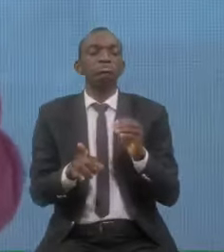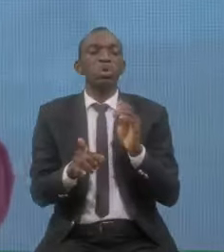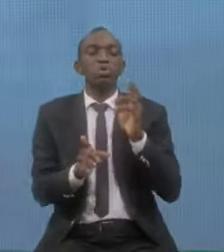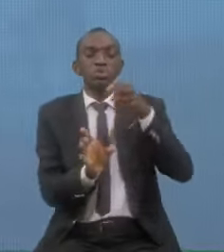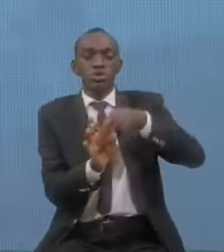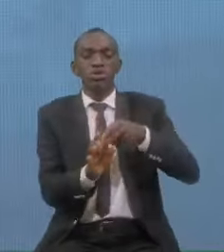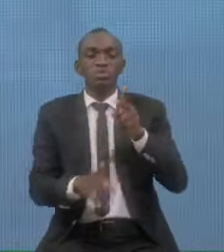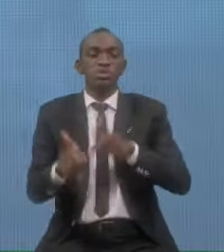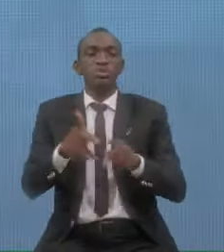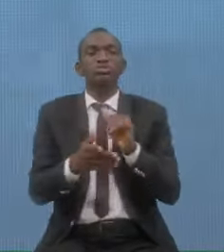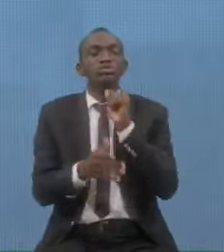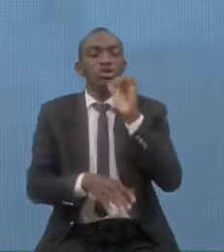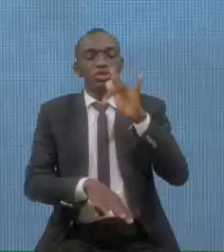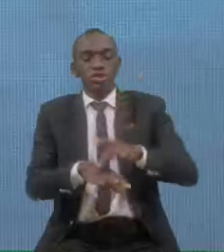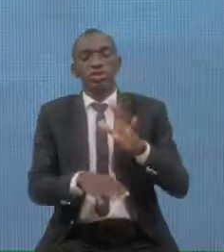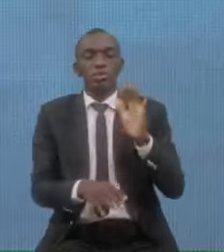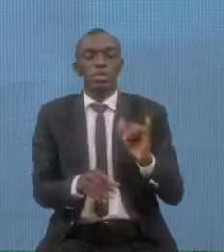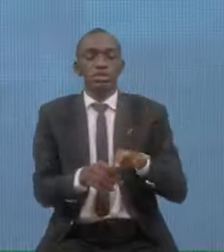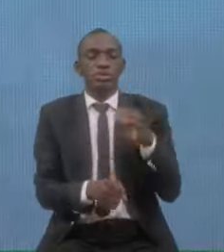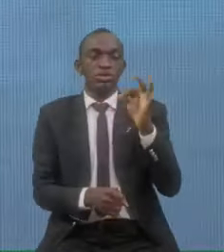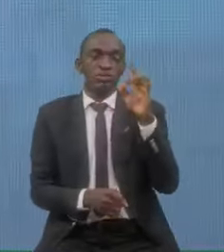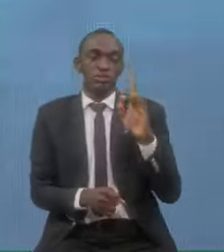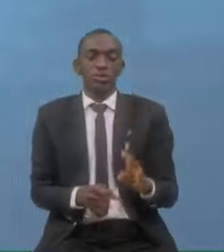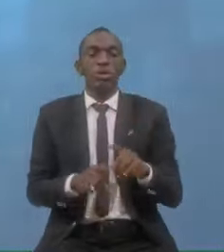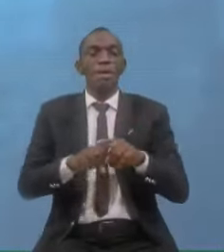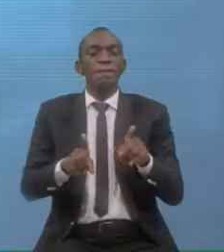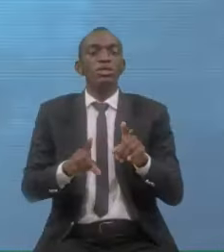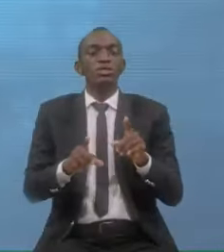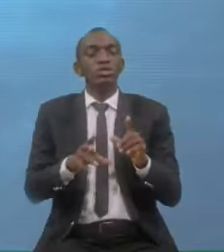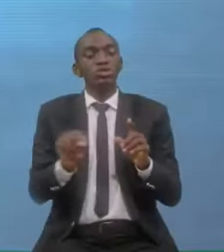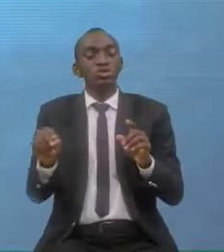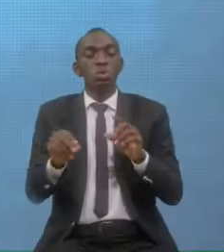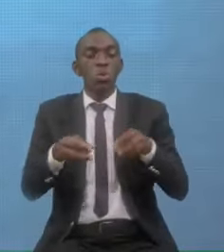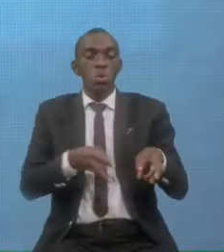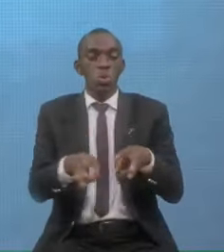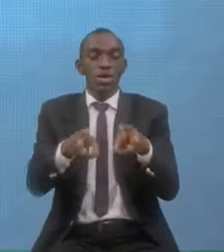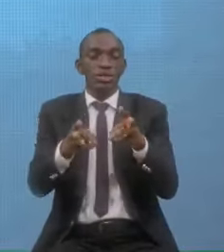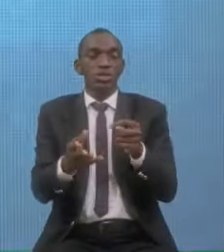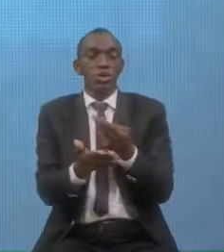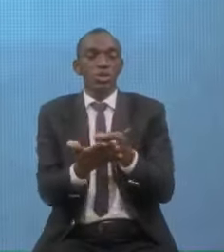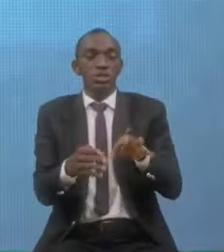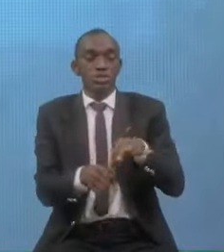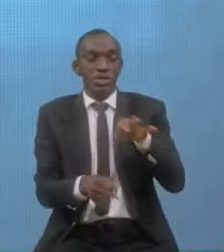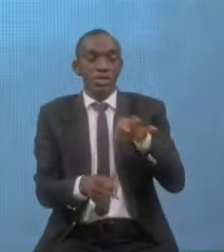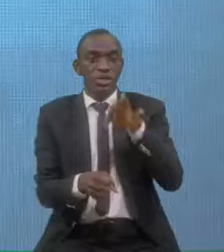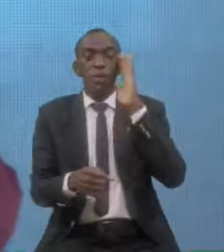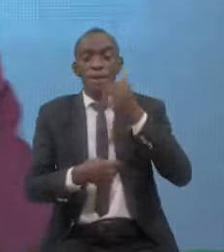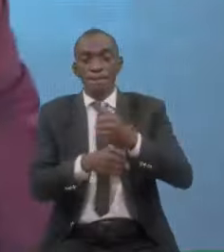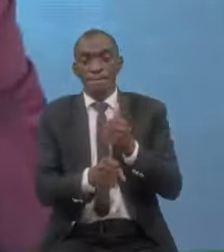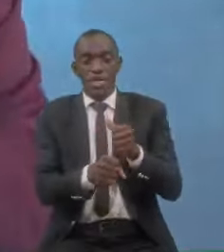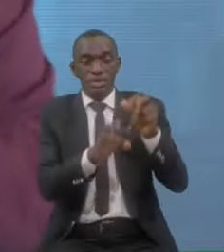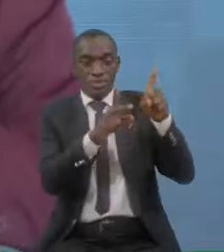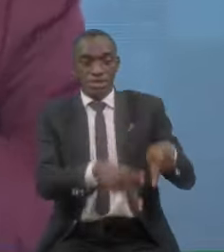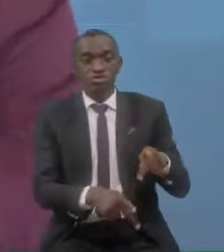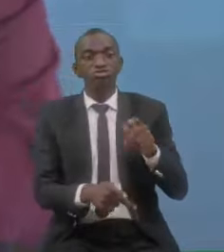Lord. There's no way that the Holy Ghost will make somebody unsaved, somebody not born